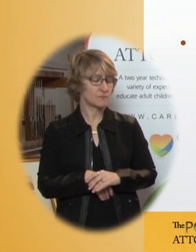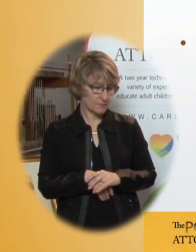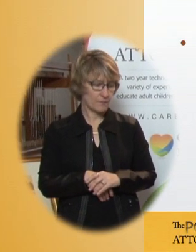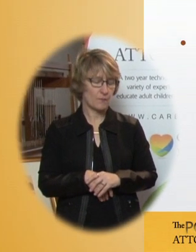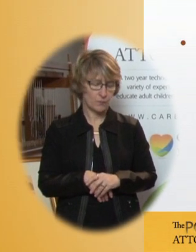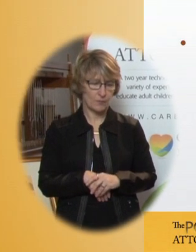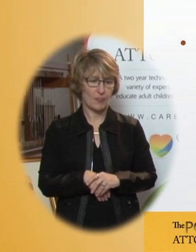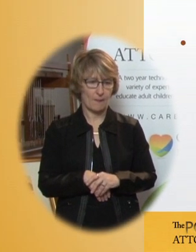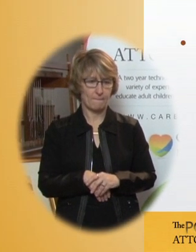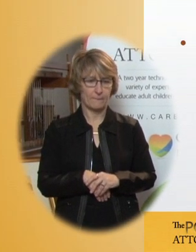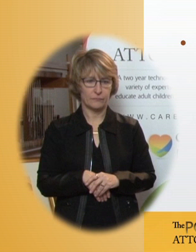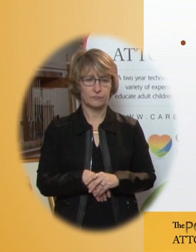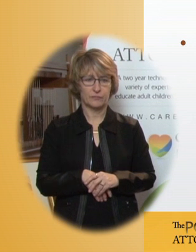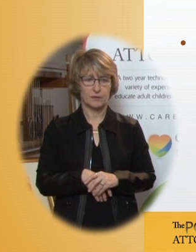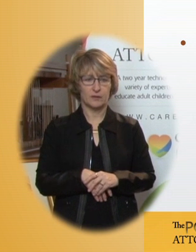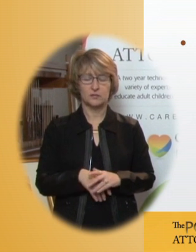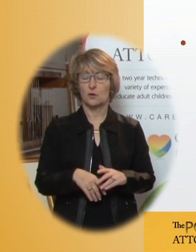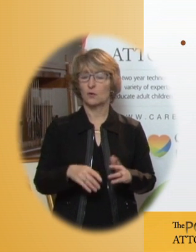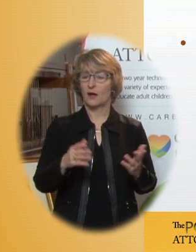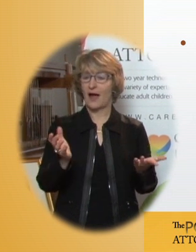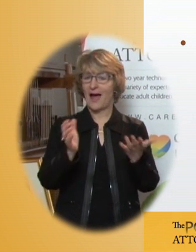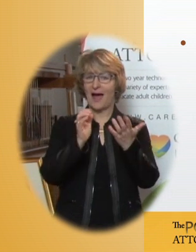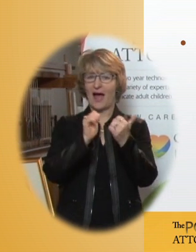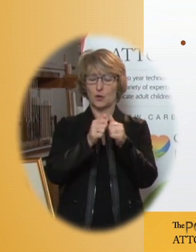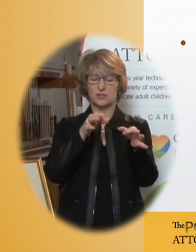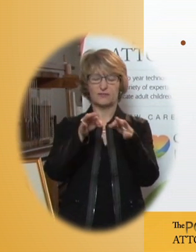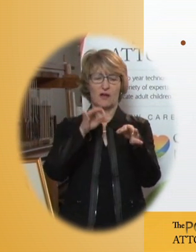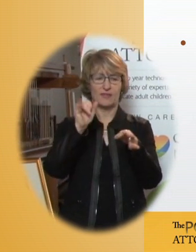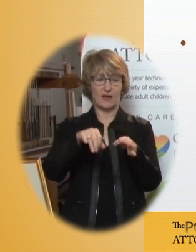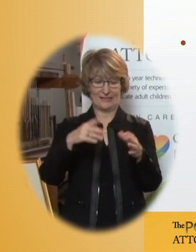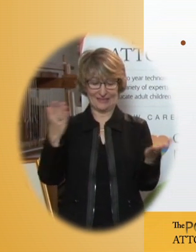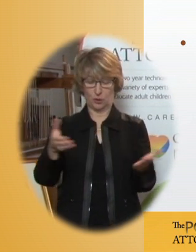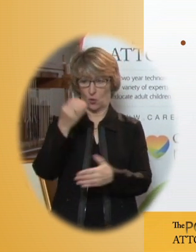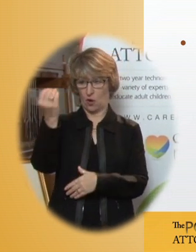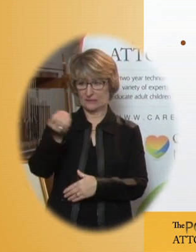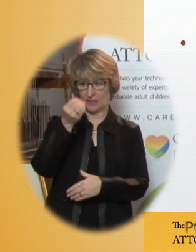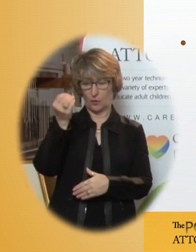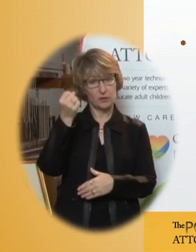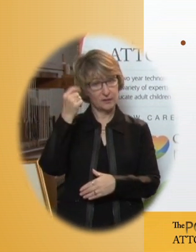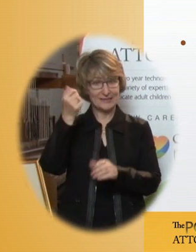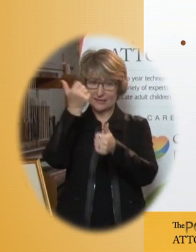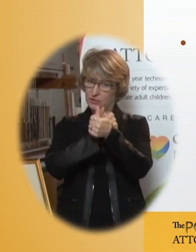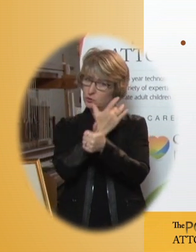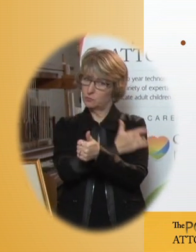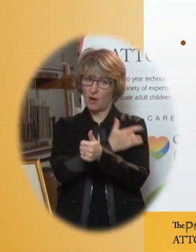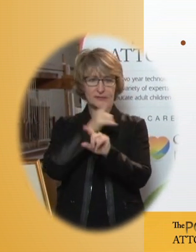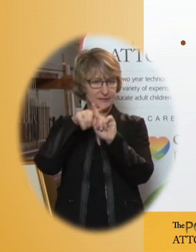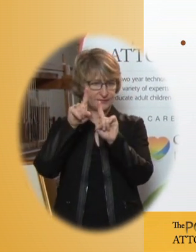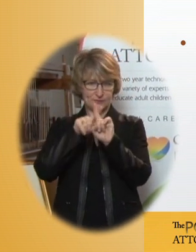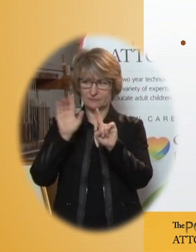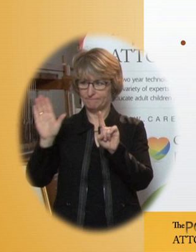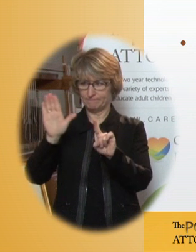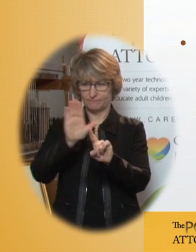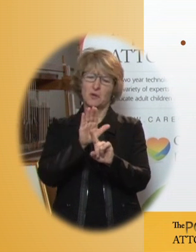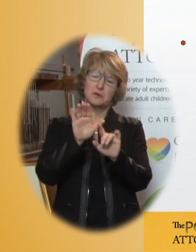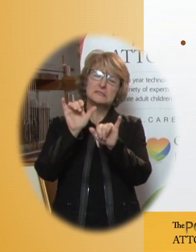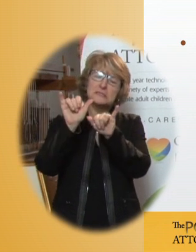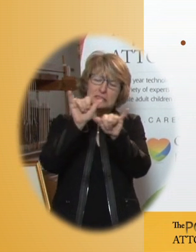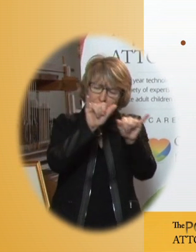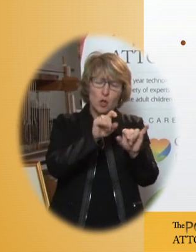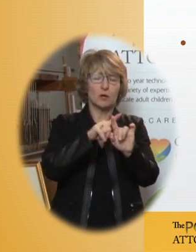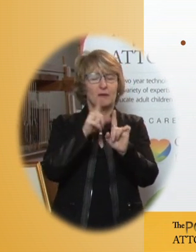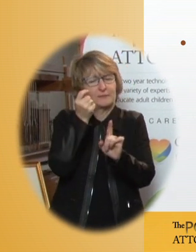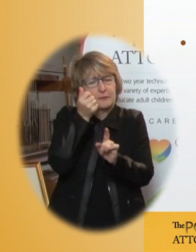Okay, so how is mental incapacity defined in Ontario? Because it's different province to province. It's pretty well the same, but there's